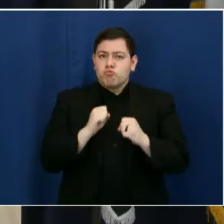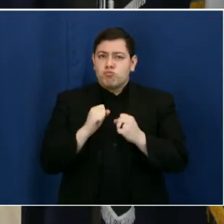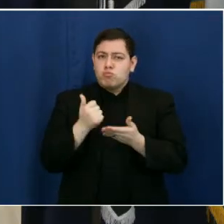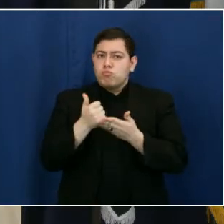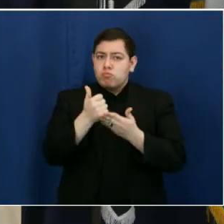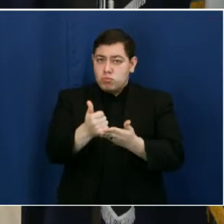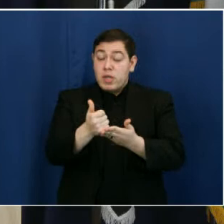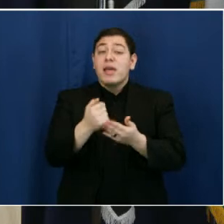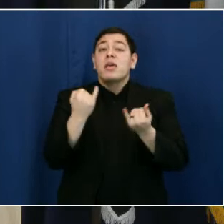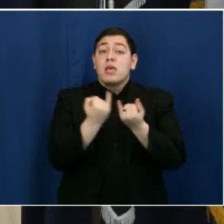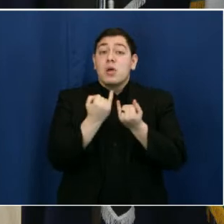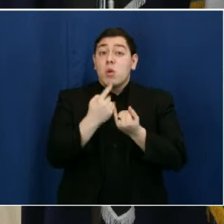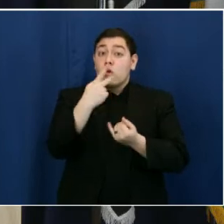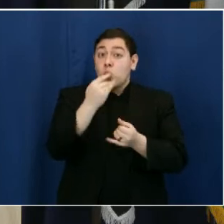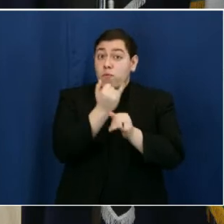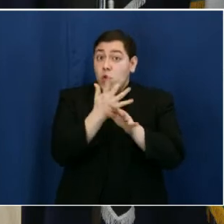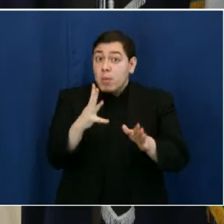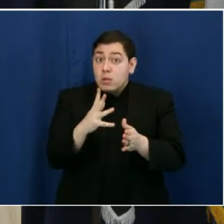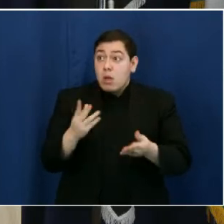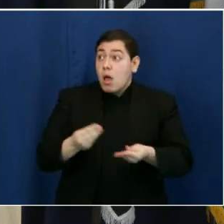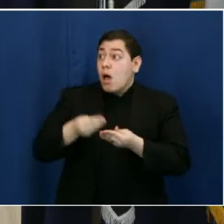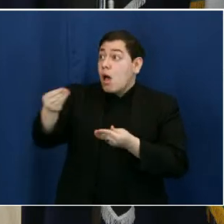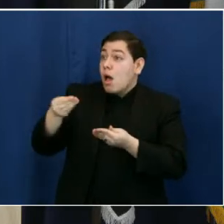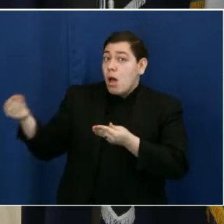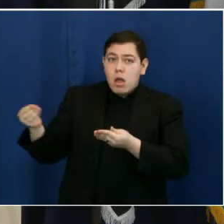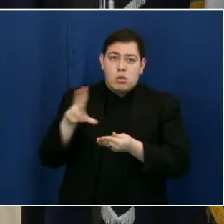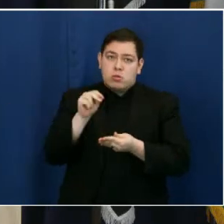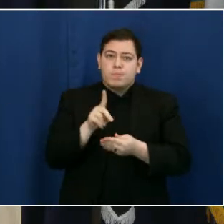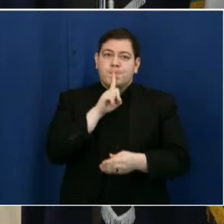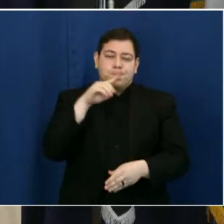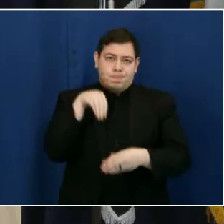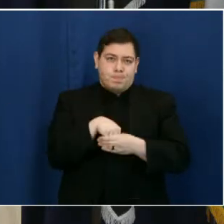es confidencial y que no se la vamos a dar a cualquier otra persona. Gracias.